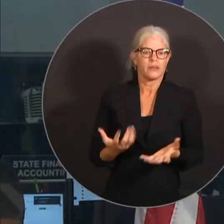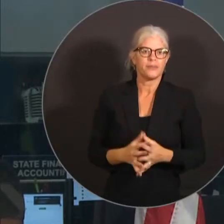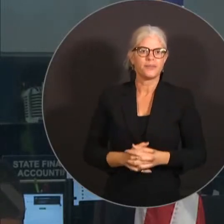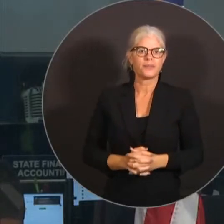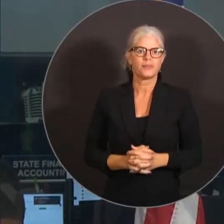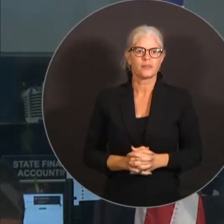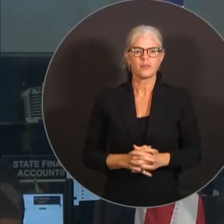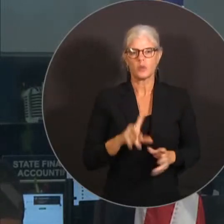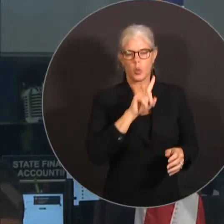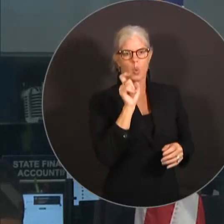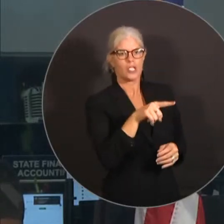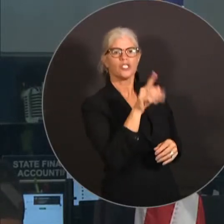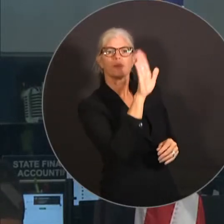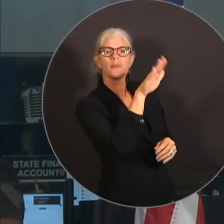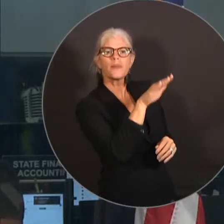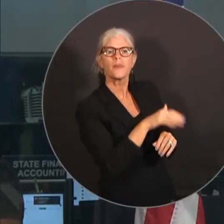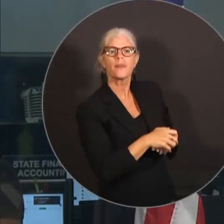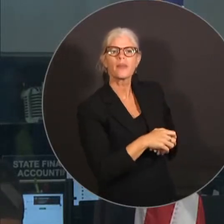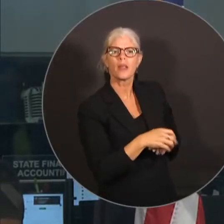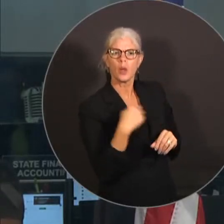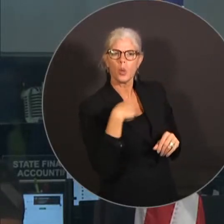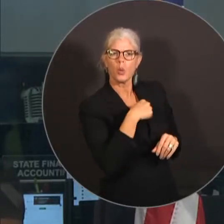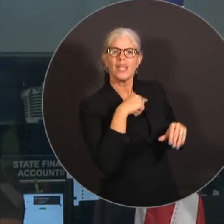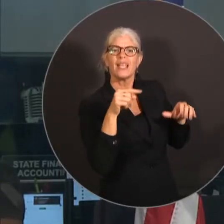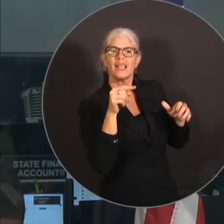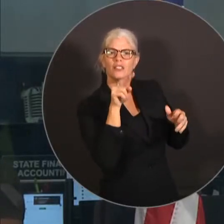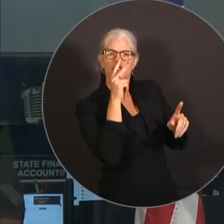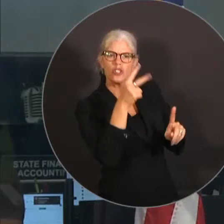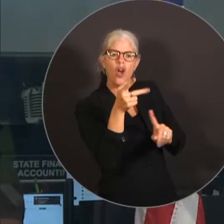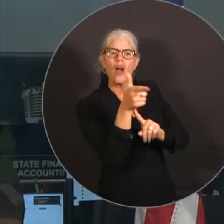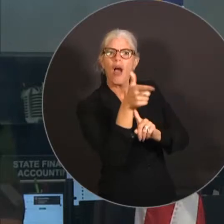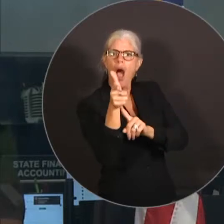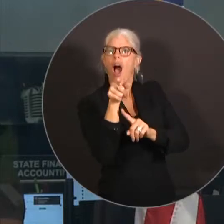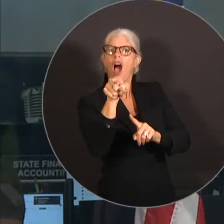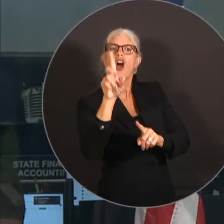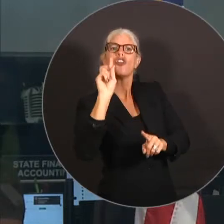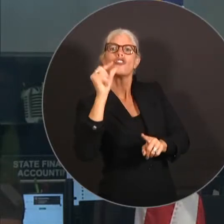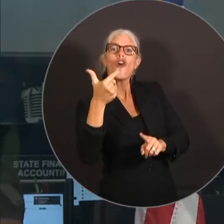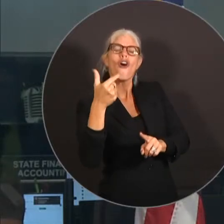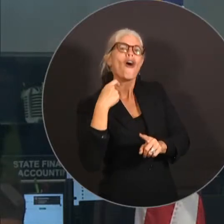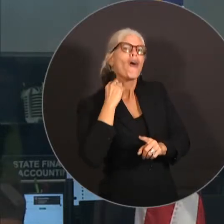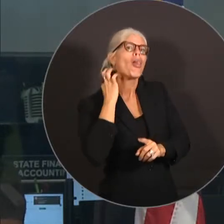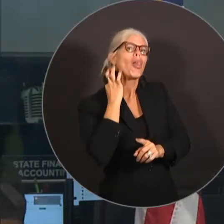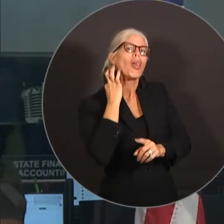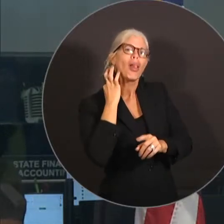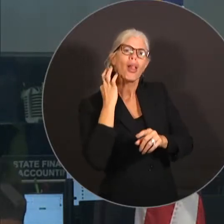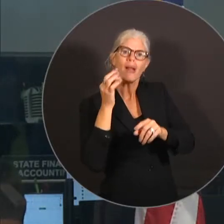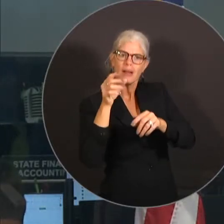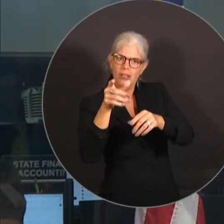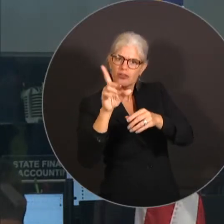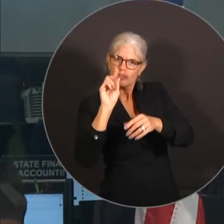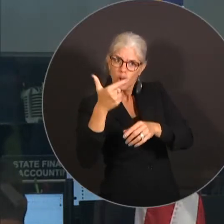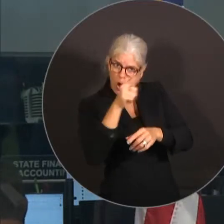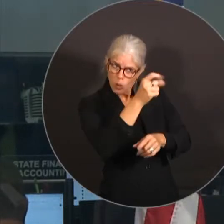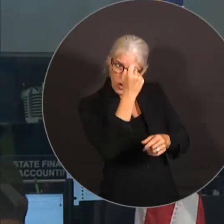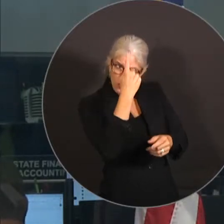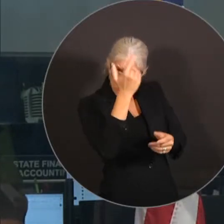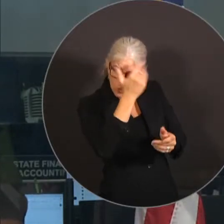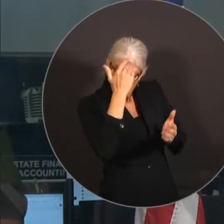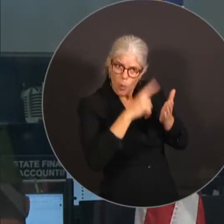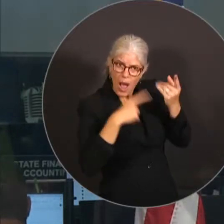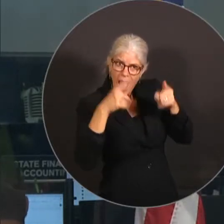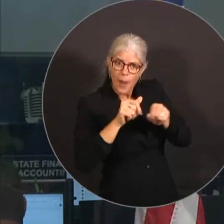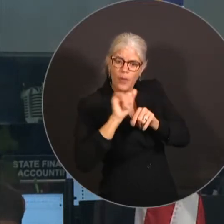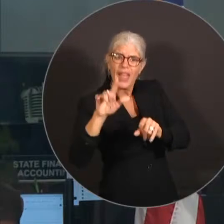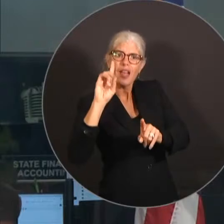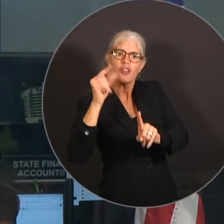a video earlier today of a dog chained to a fence. They went and rescued it. Do you know what's happening with that dog? I mean,